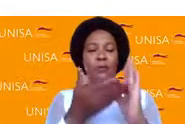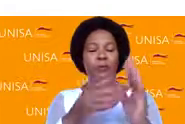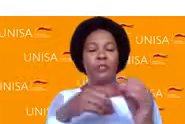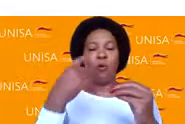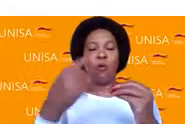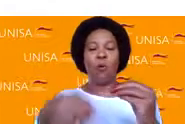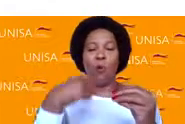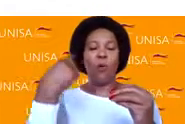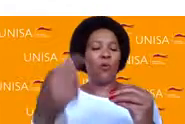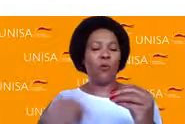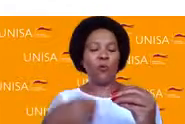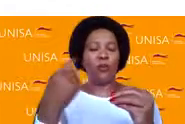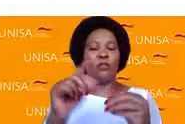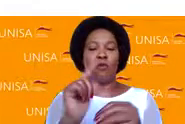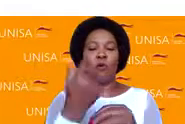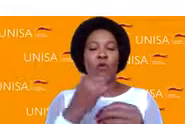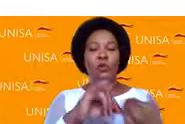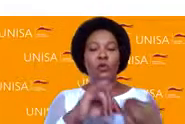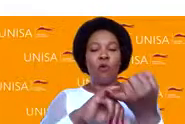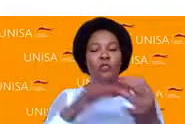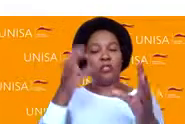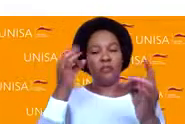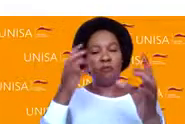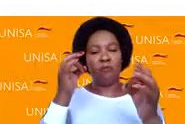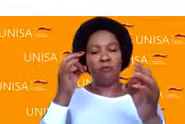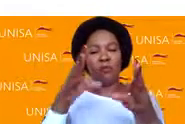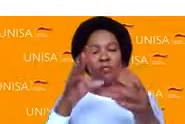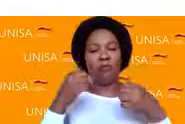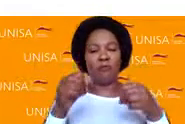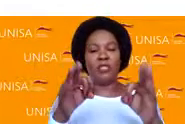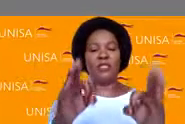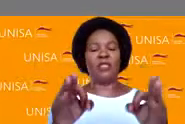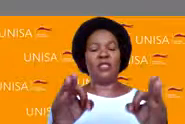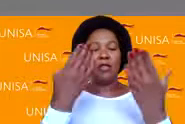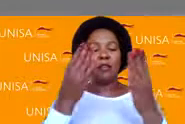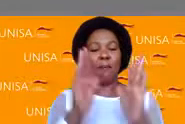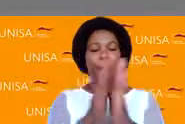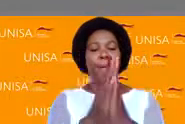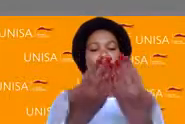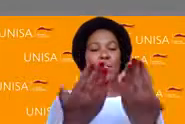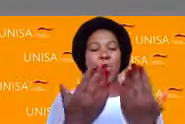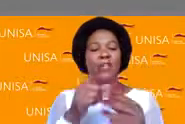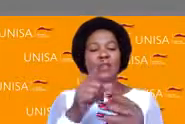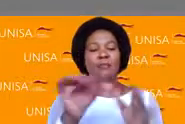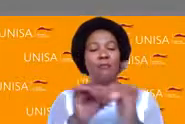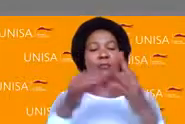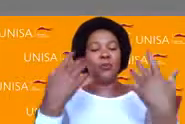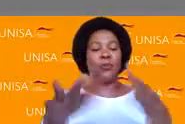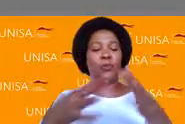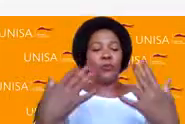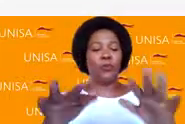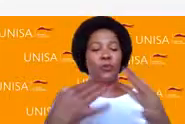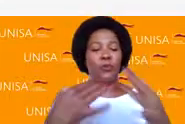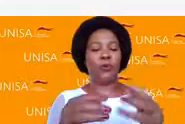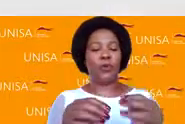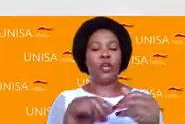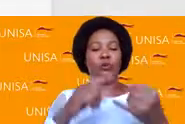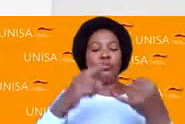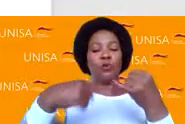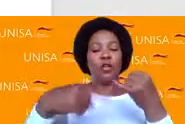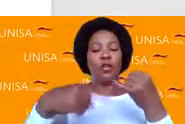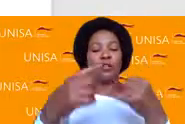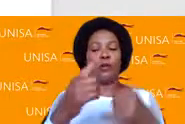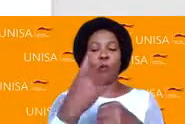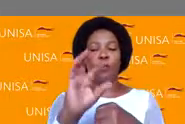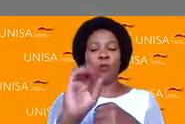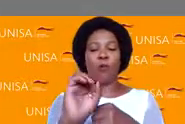for all the course information is official study material. This is the most important one, tutorial letter